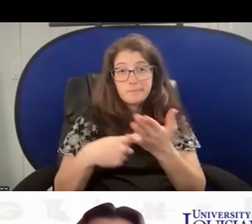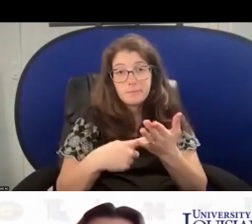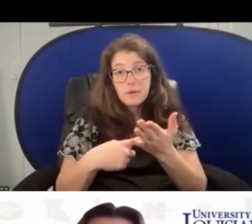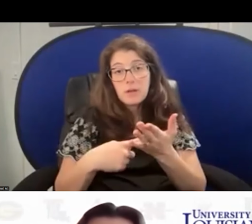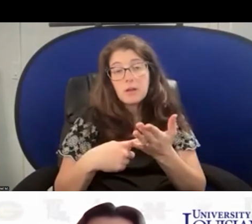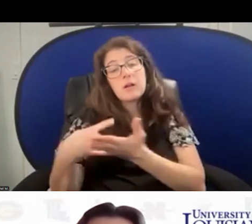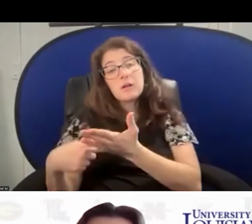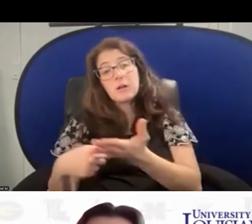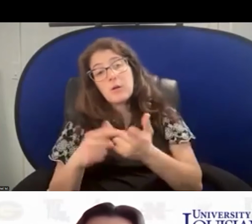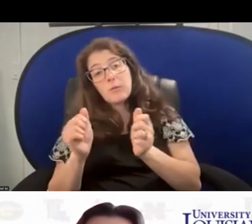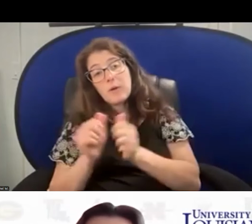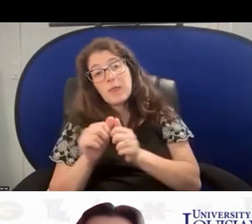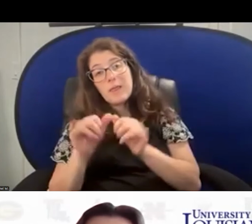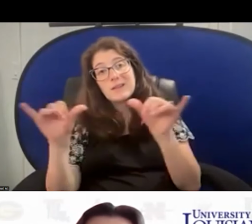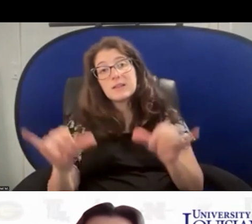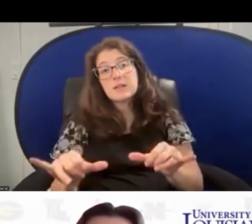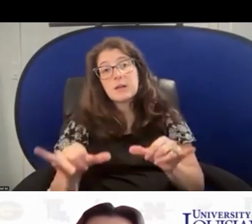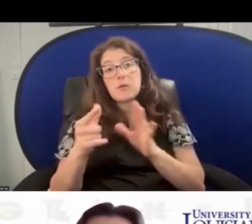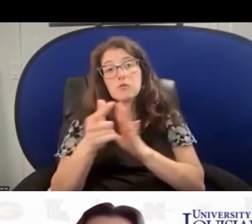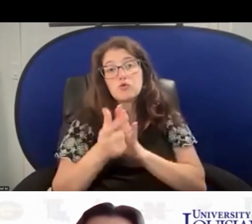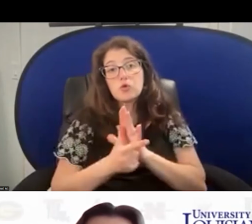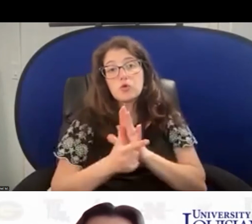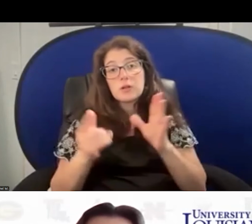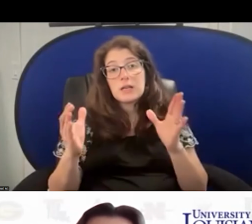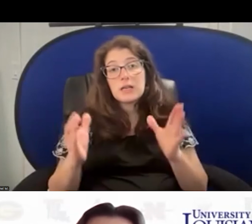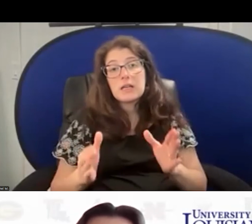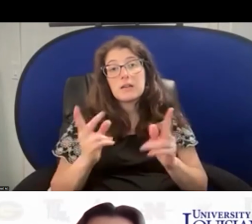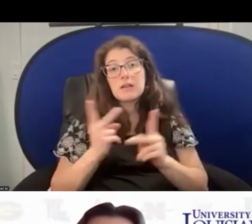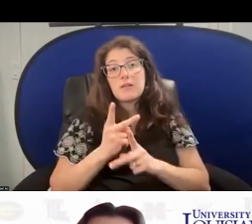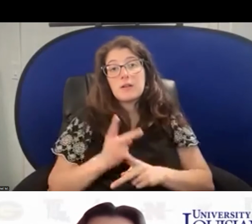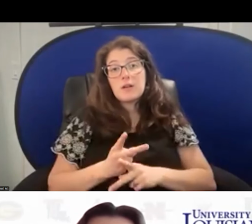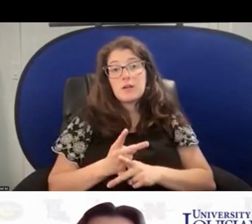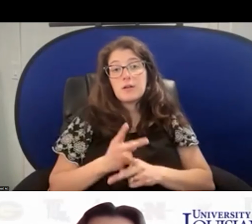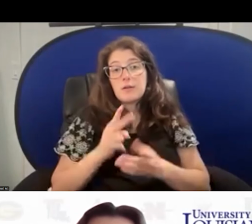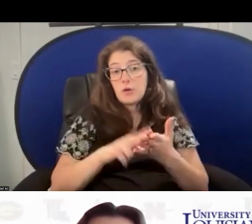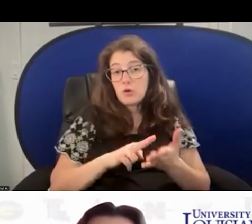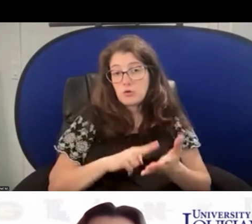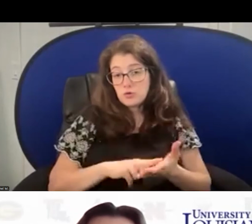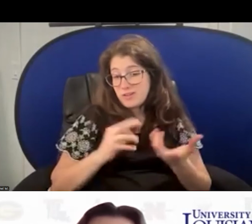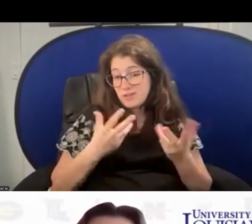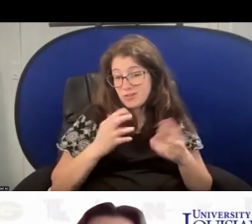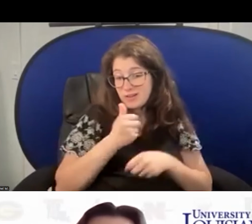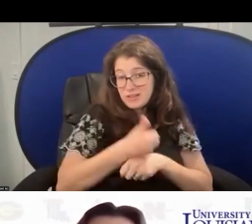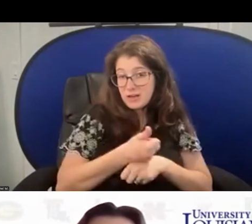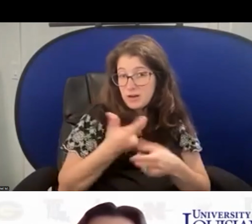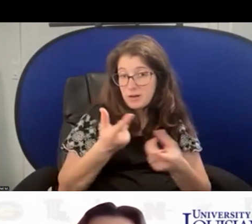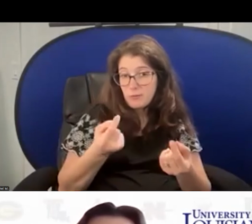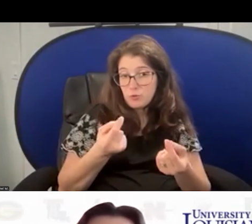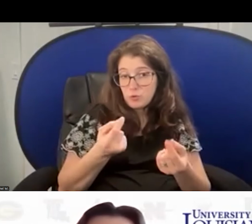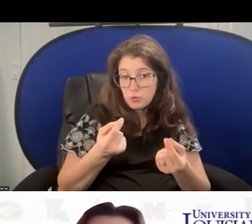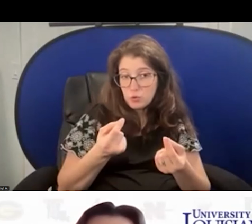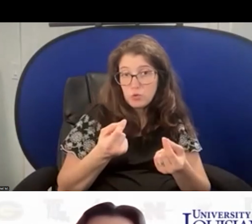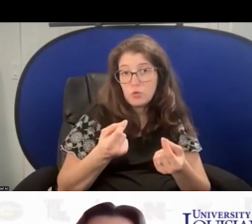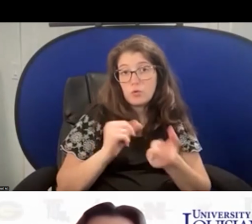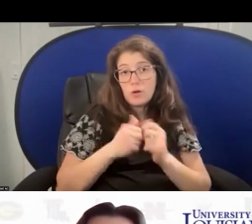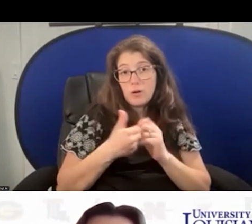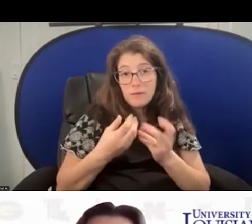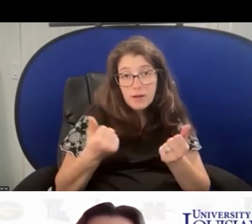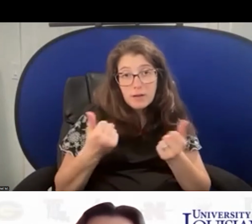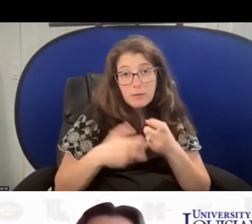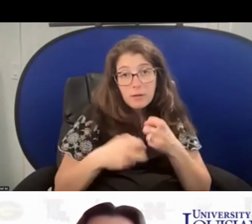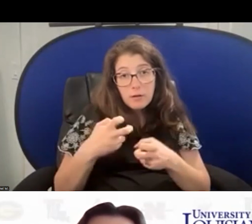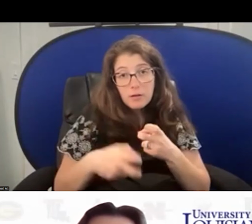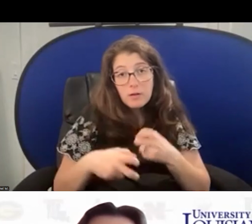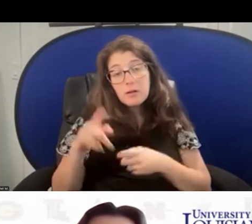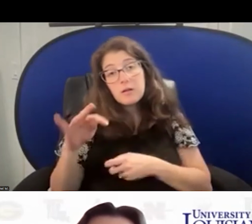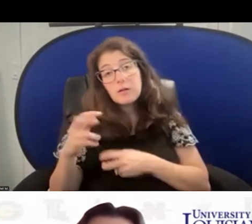through what our options are when it comes to contracts that we may already have established. But if there is an issue in helping